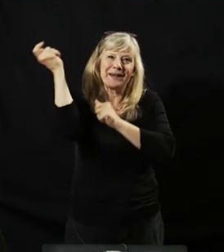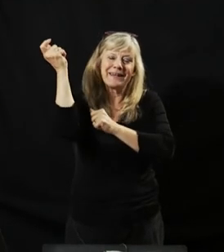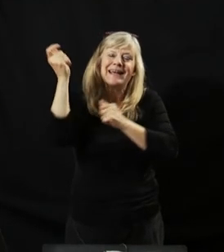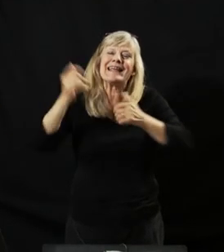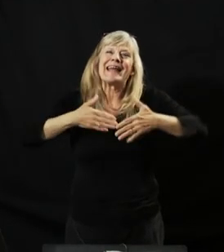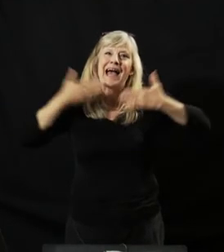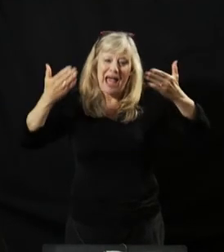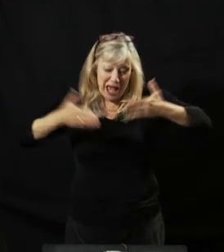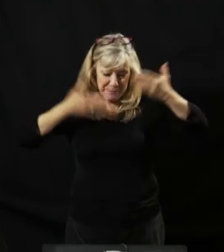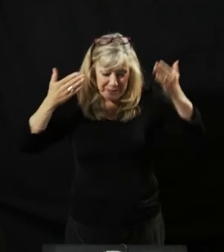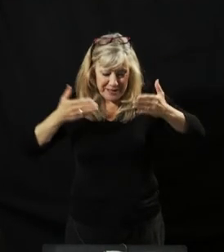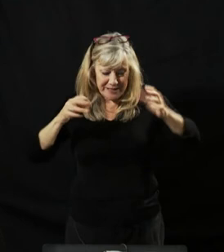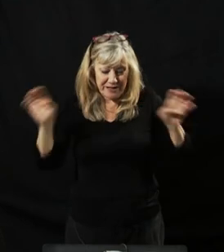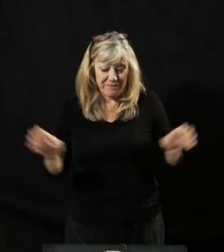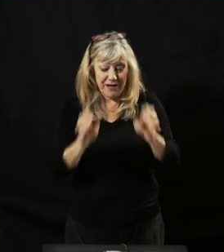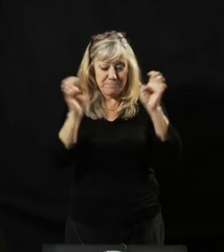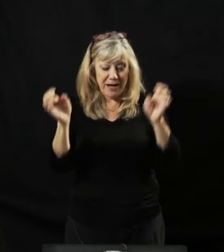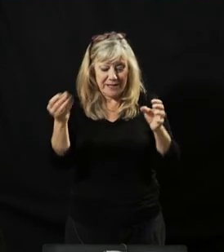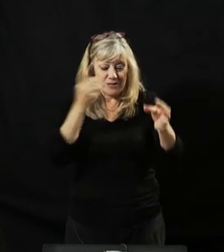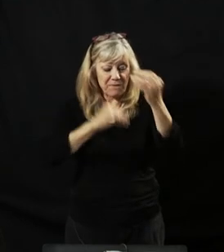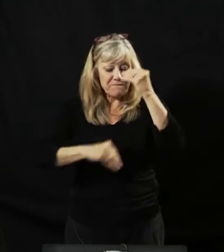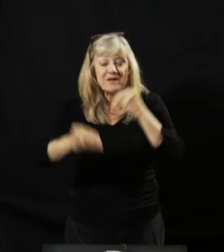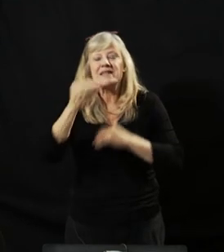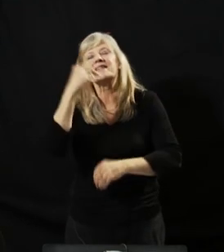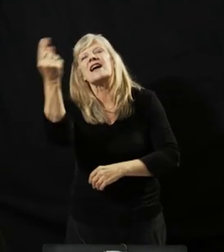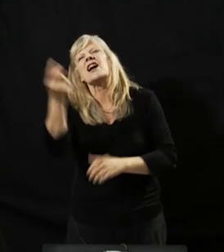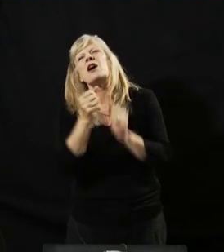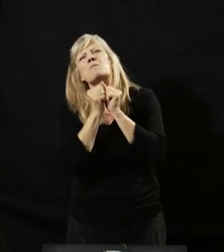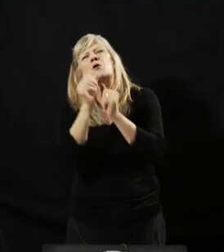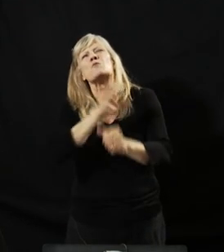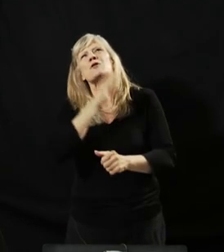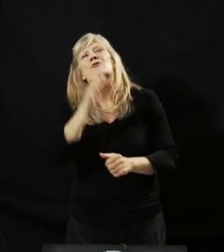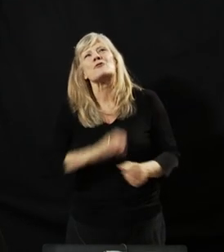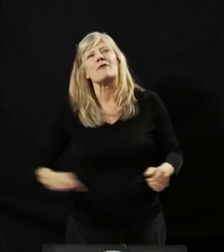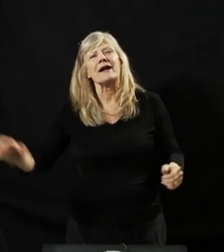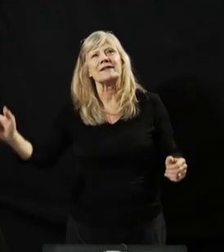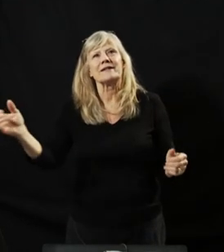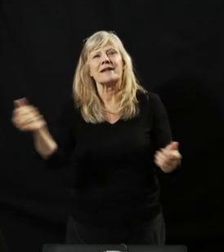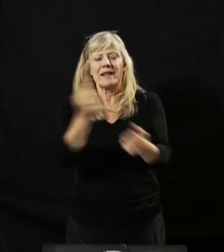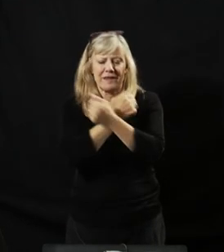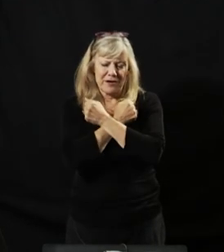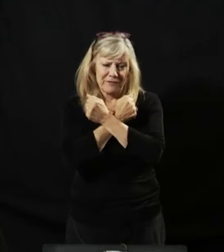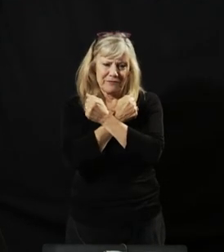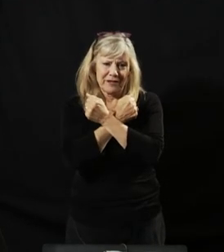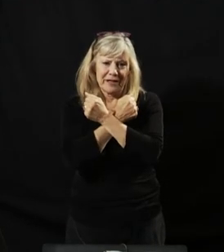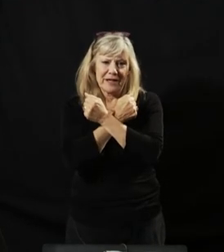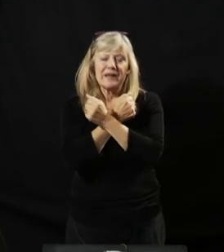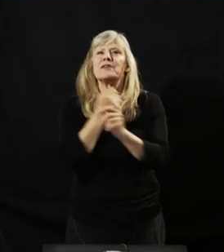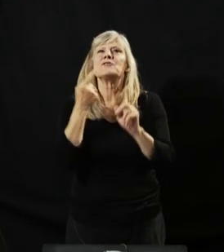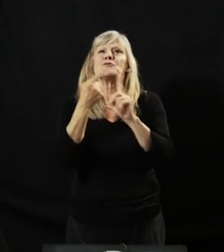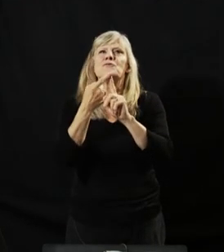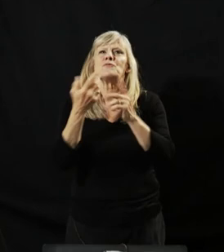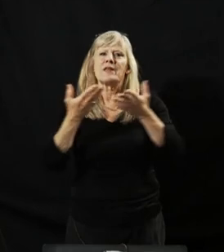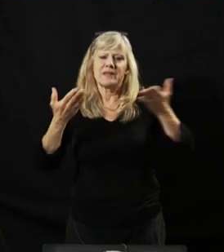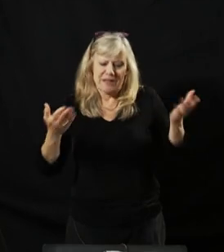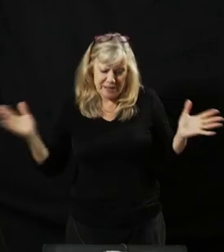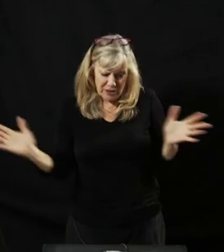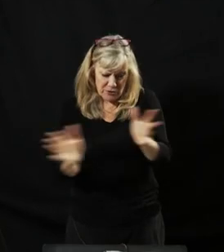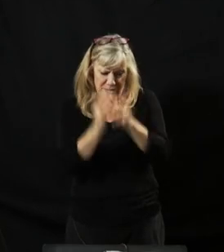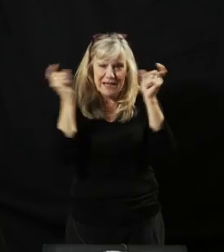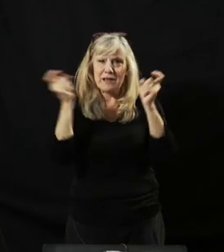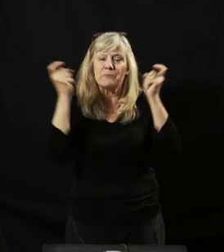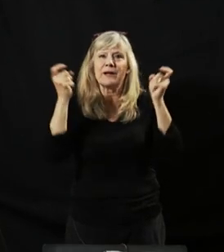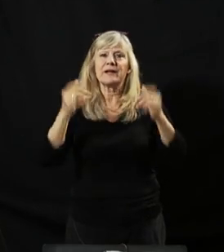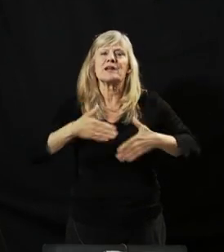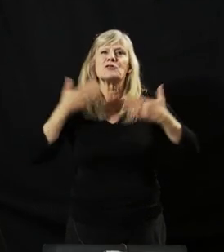Feast come with Christ's help and exulting in spirit to those feasts that are celebrated in eternal